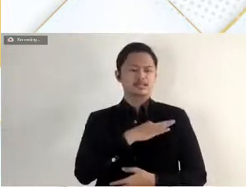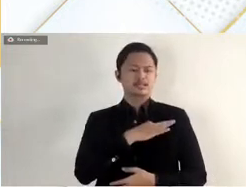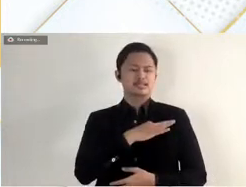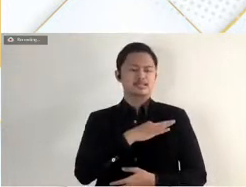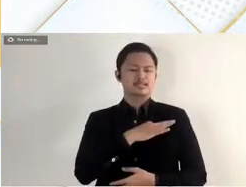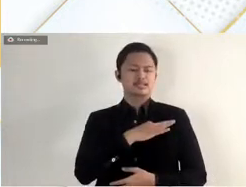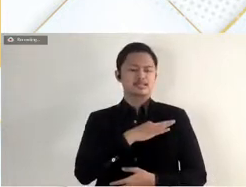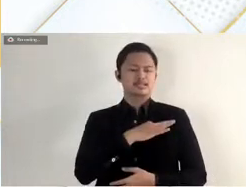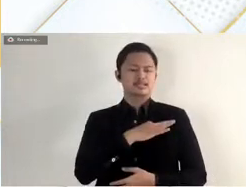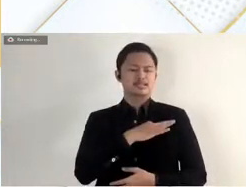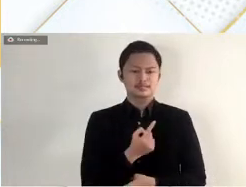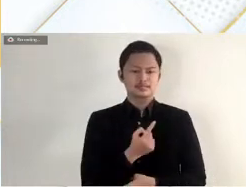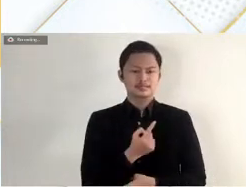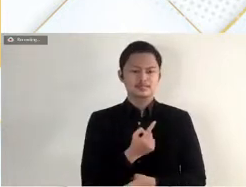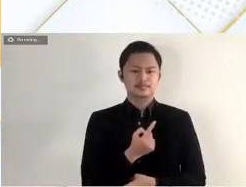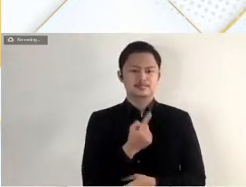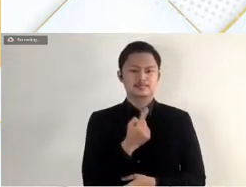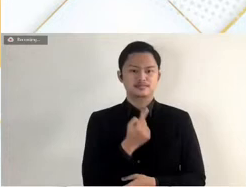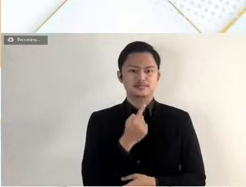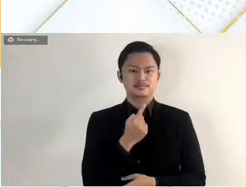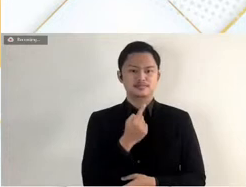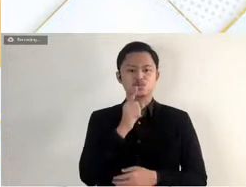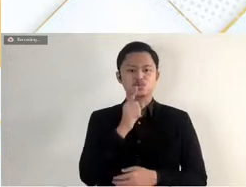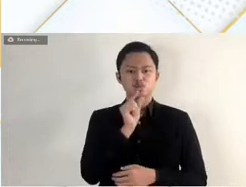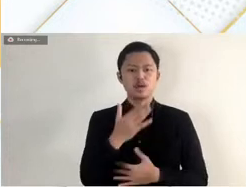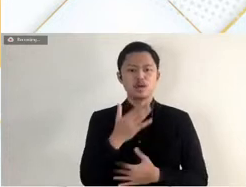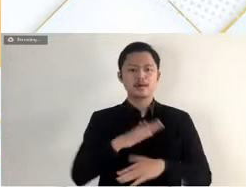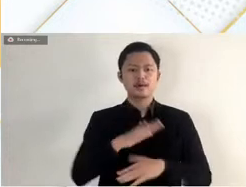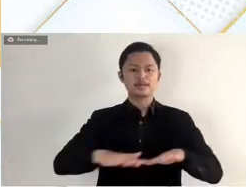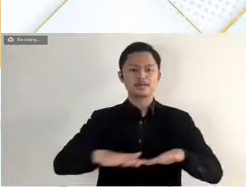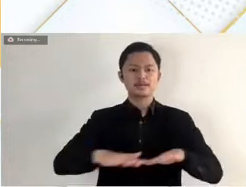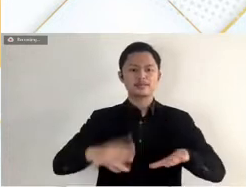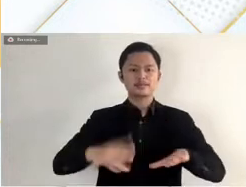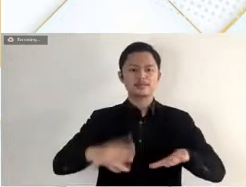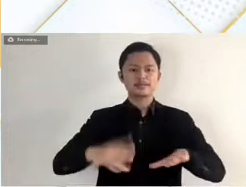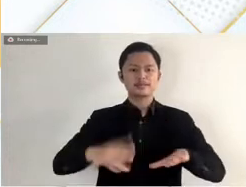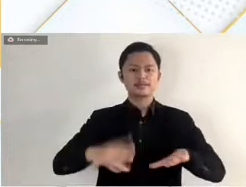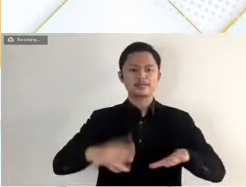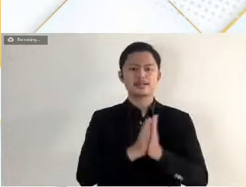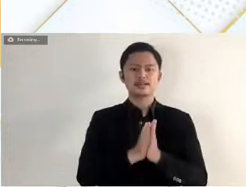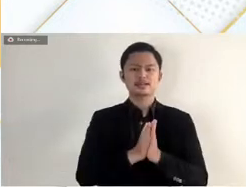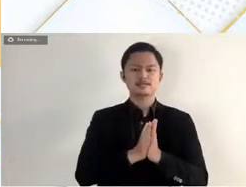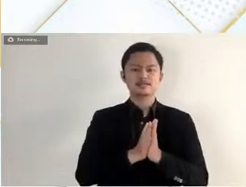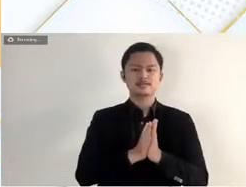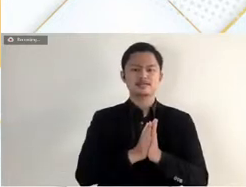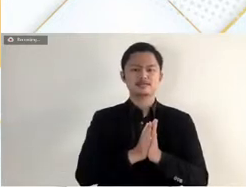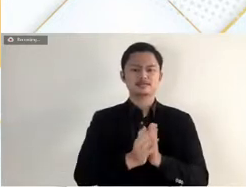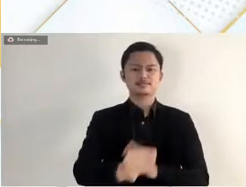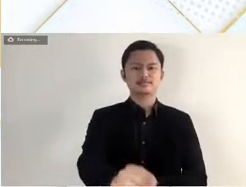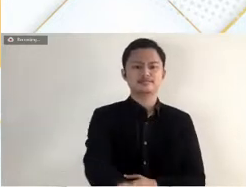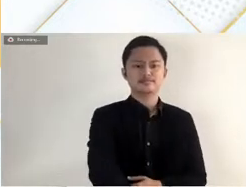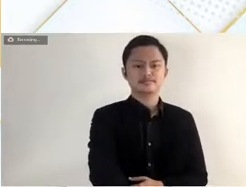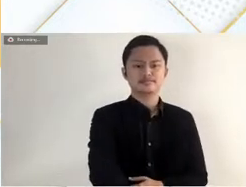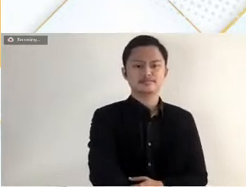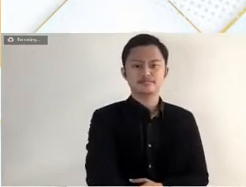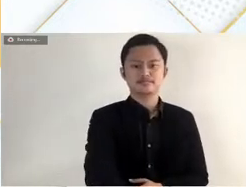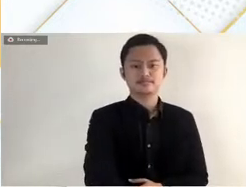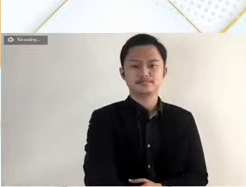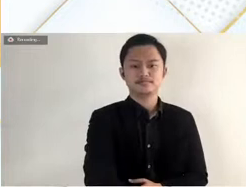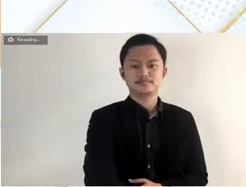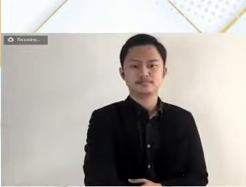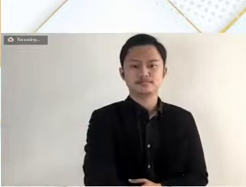soldiers through the peacekeeping boots is also, and through our, and also through our police